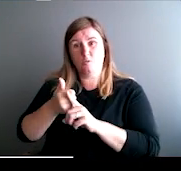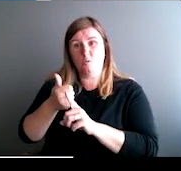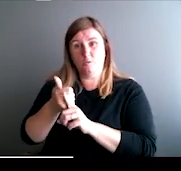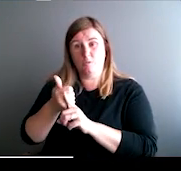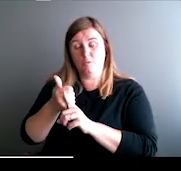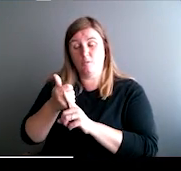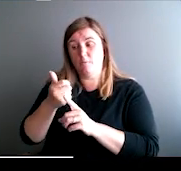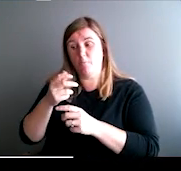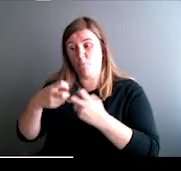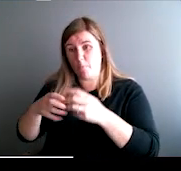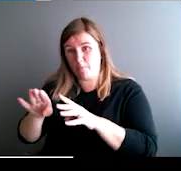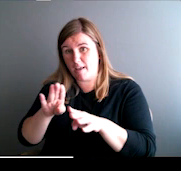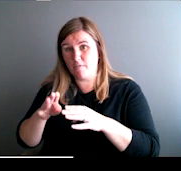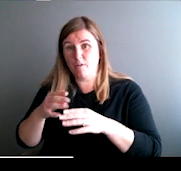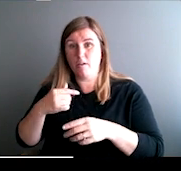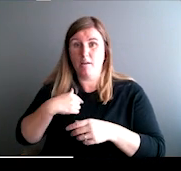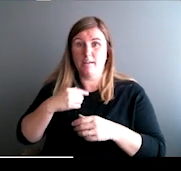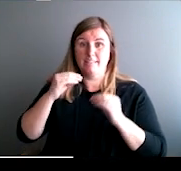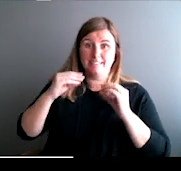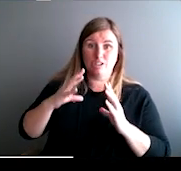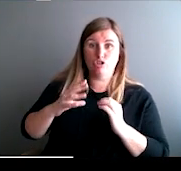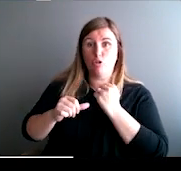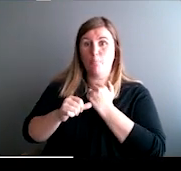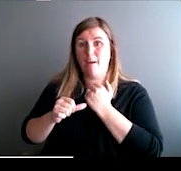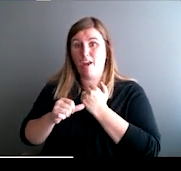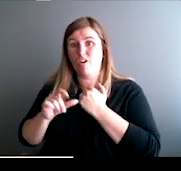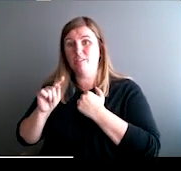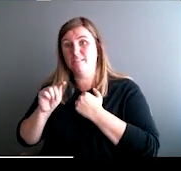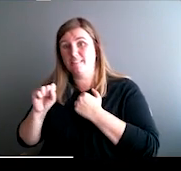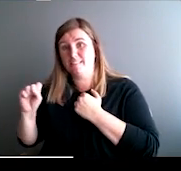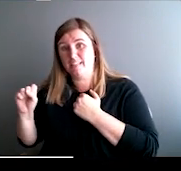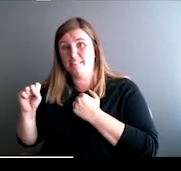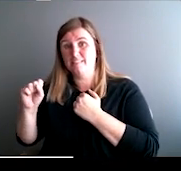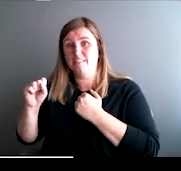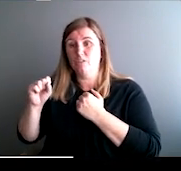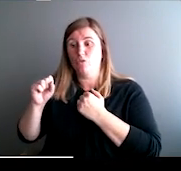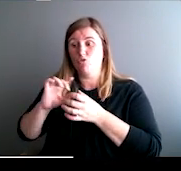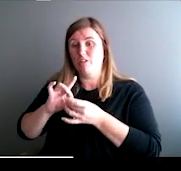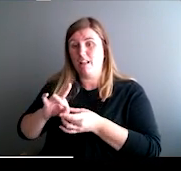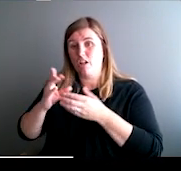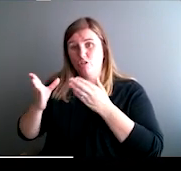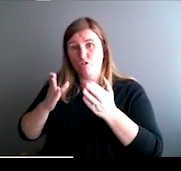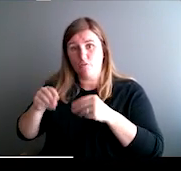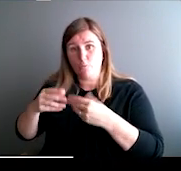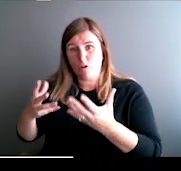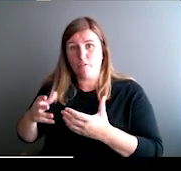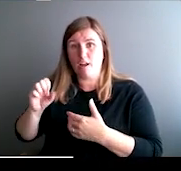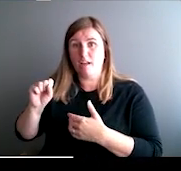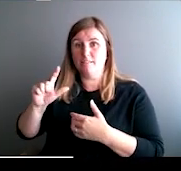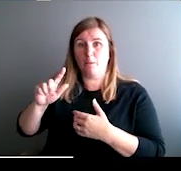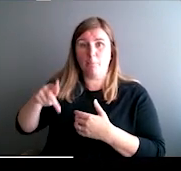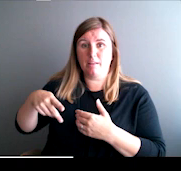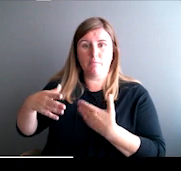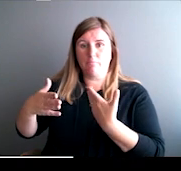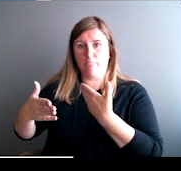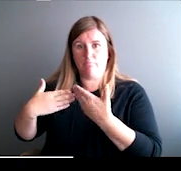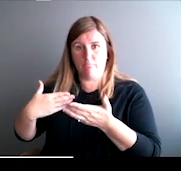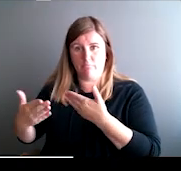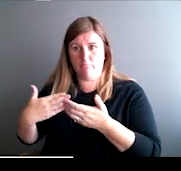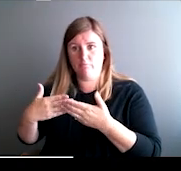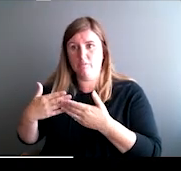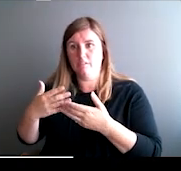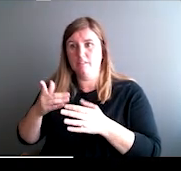you're a teacher, a para, TSS, a parent, or any related service provider, SLPs, anybody,